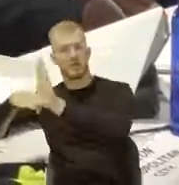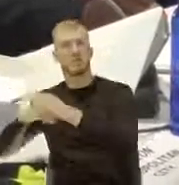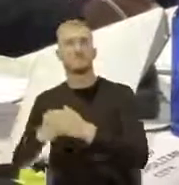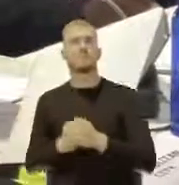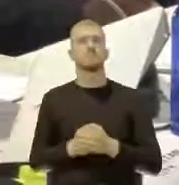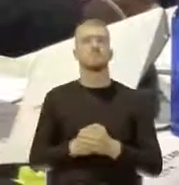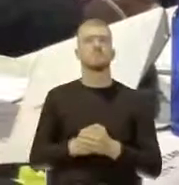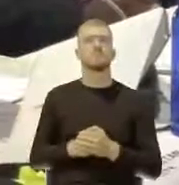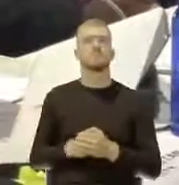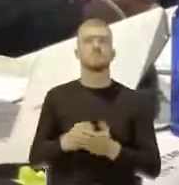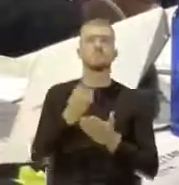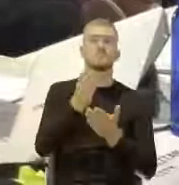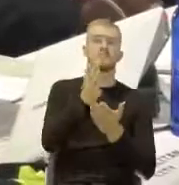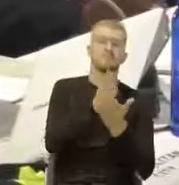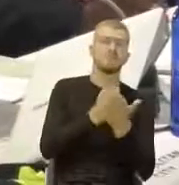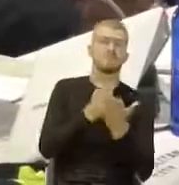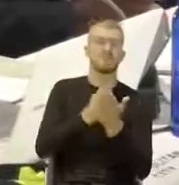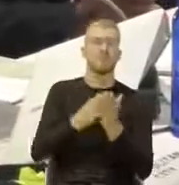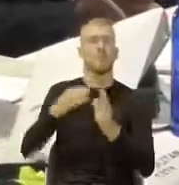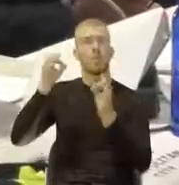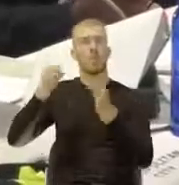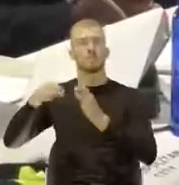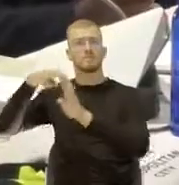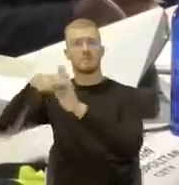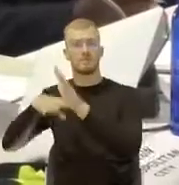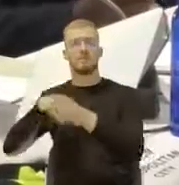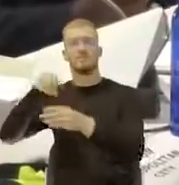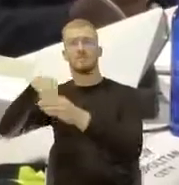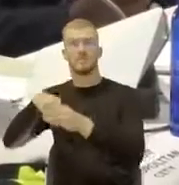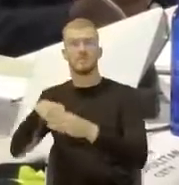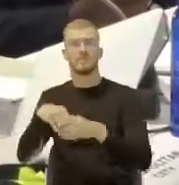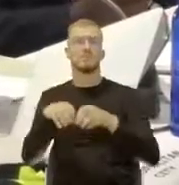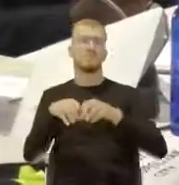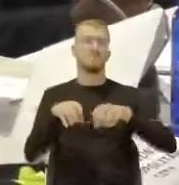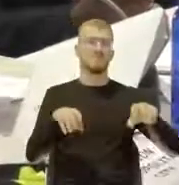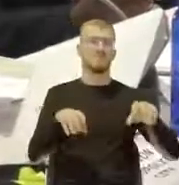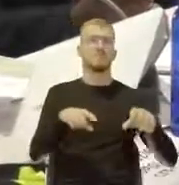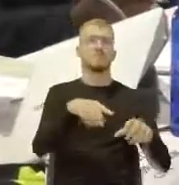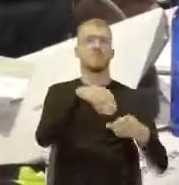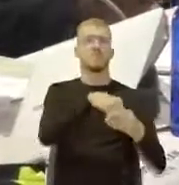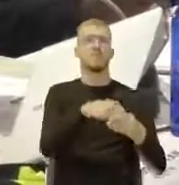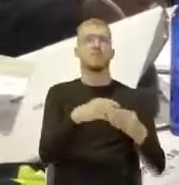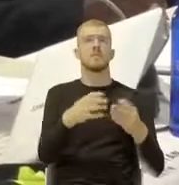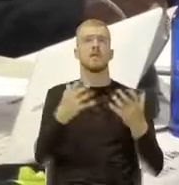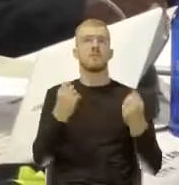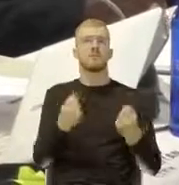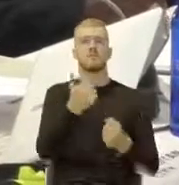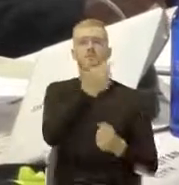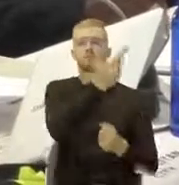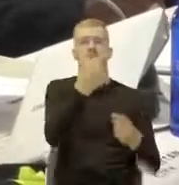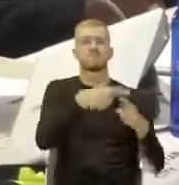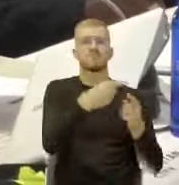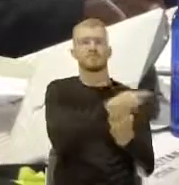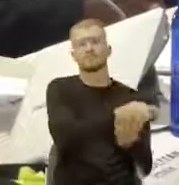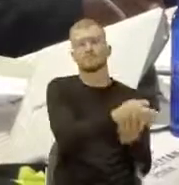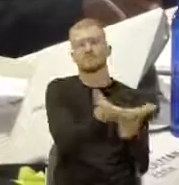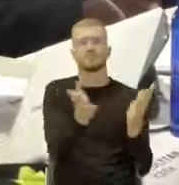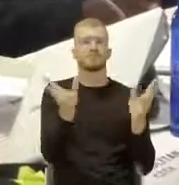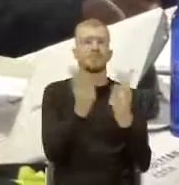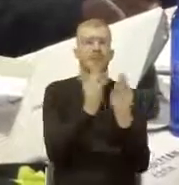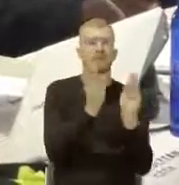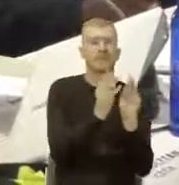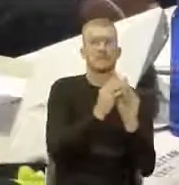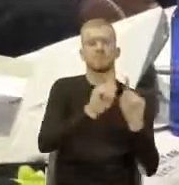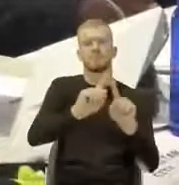dozen sessions with a focus on sustainable development, innovation, science, and